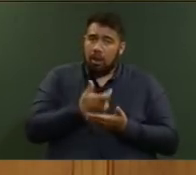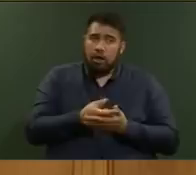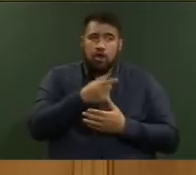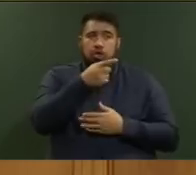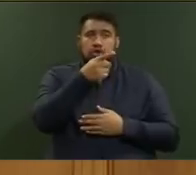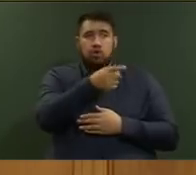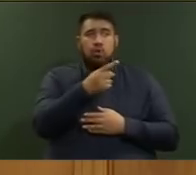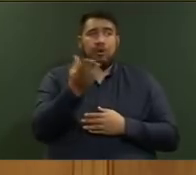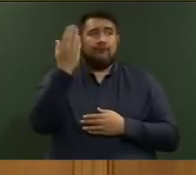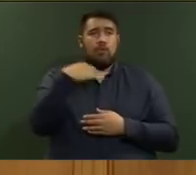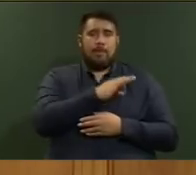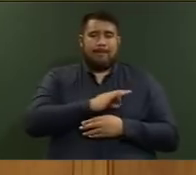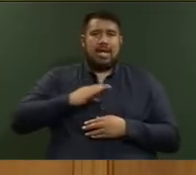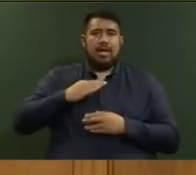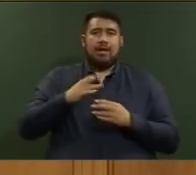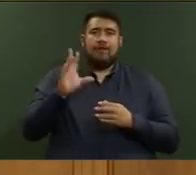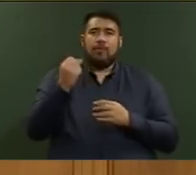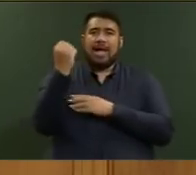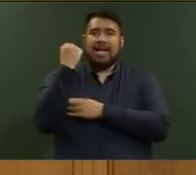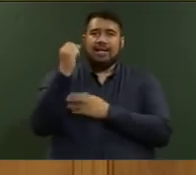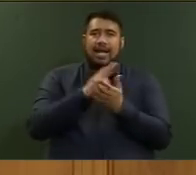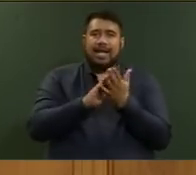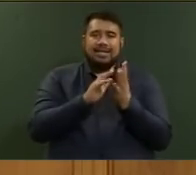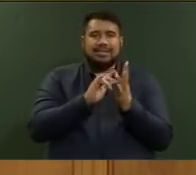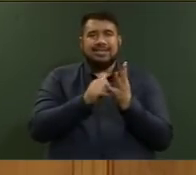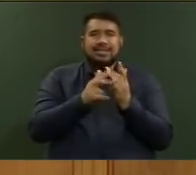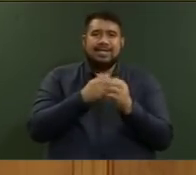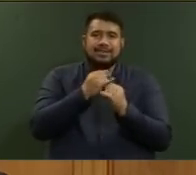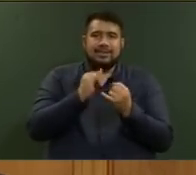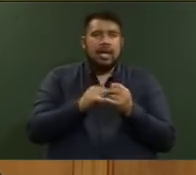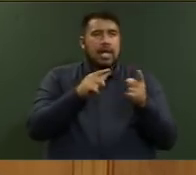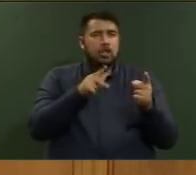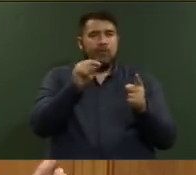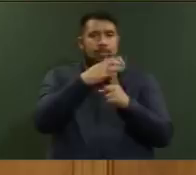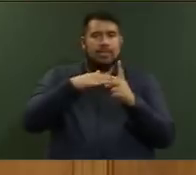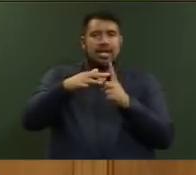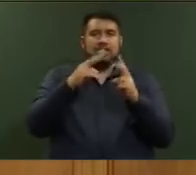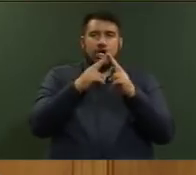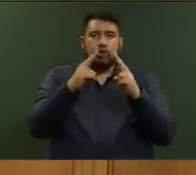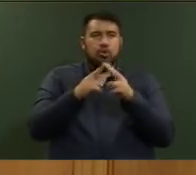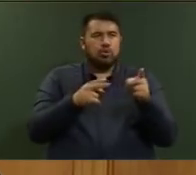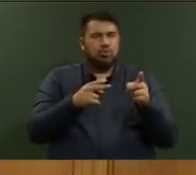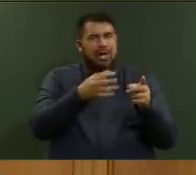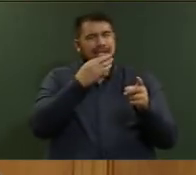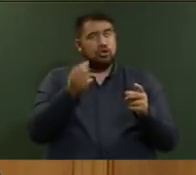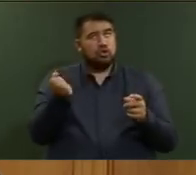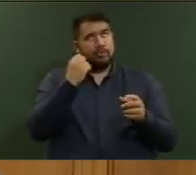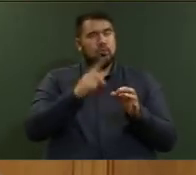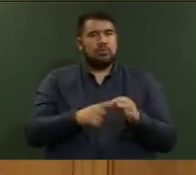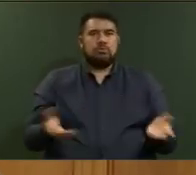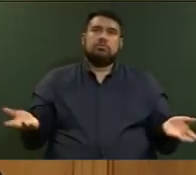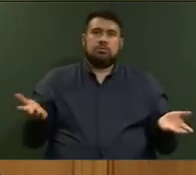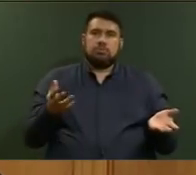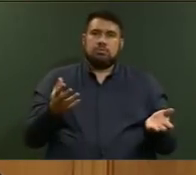man is asking such stupid questions. The reality is, Mr Speaker, because, as he well